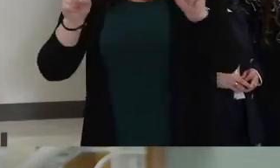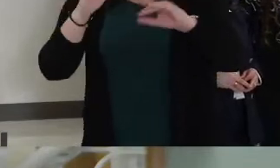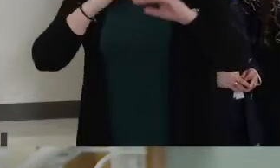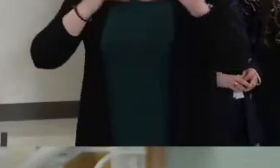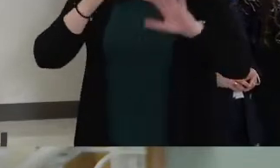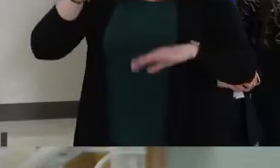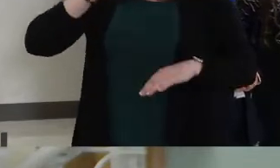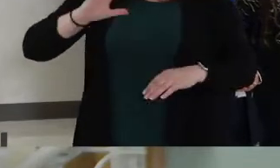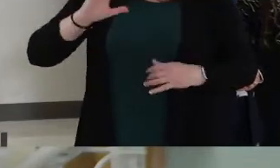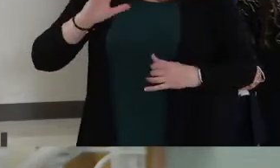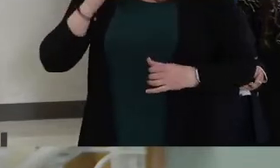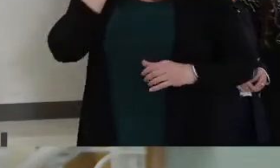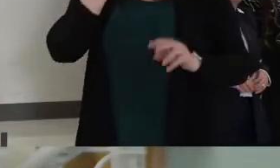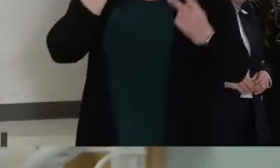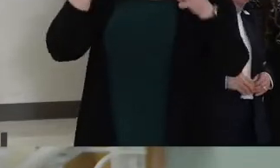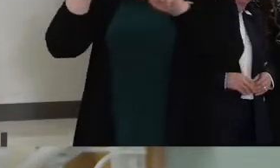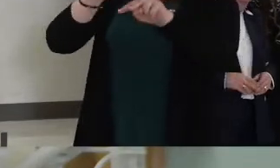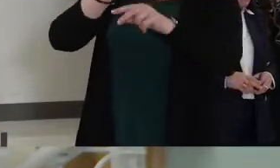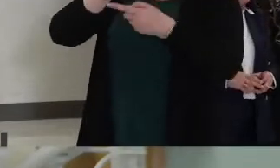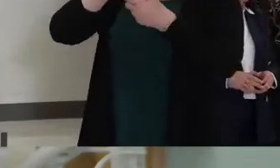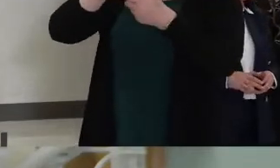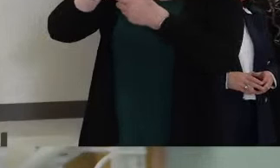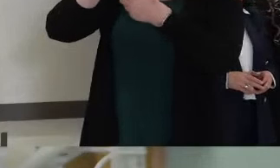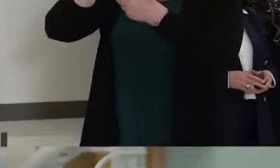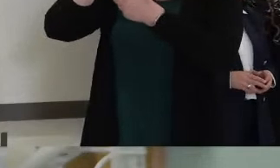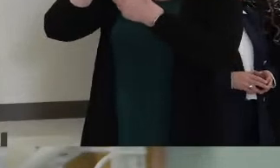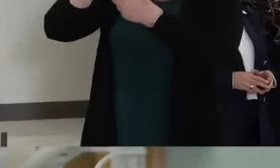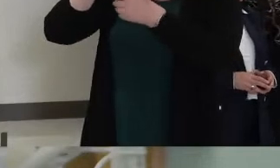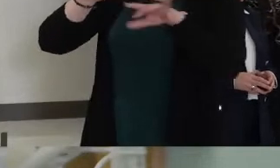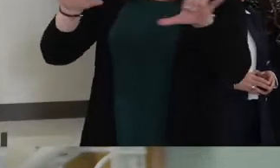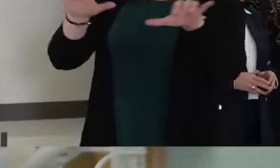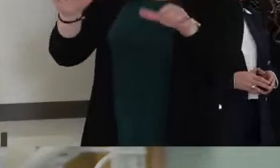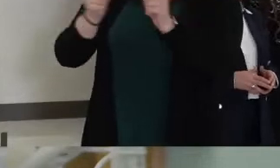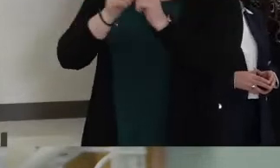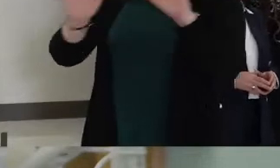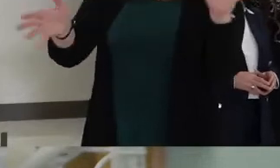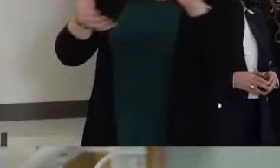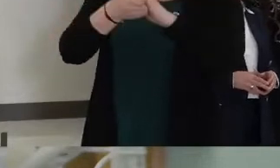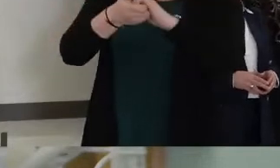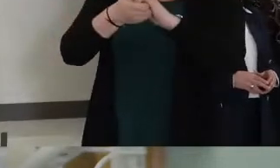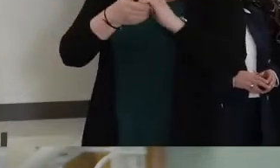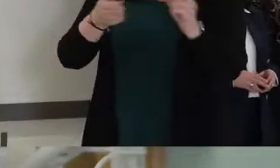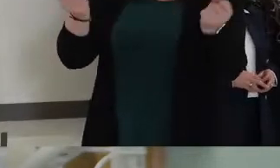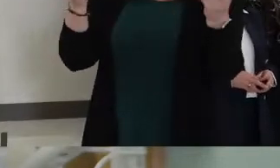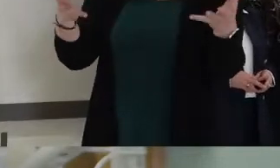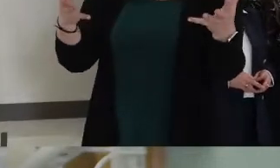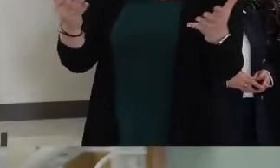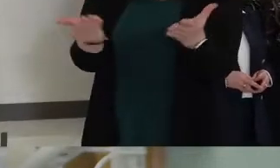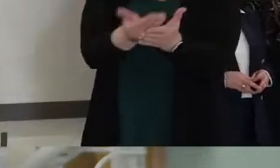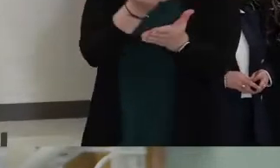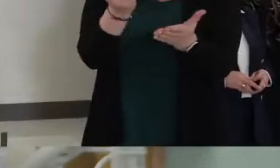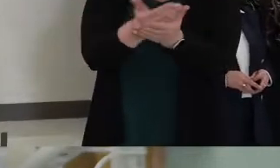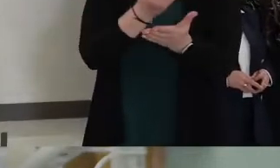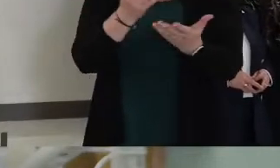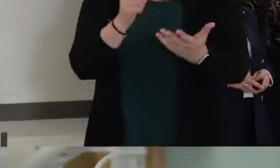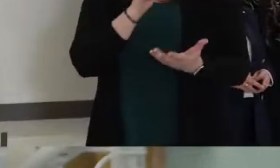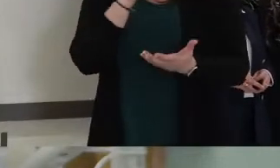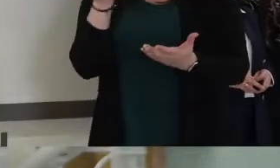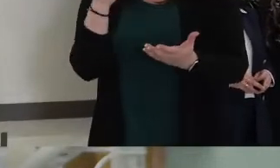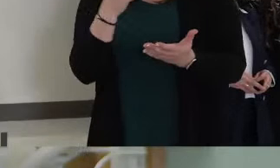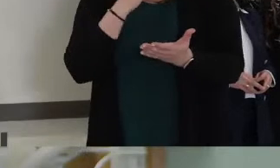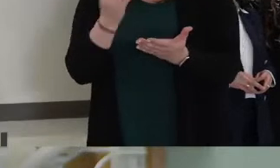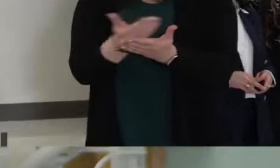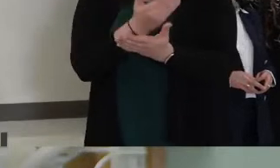before. If you look at what CalAIM is doing with its connection with a number of novel, not only novel,